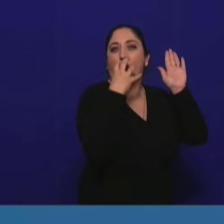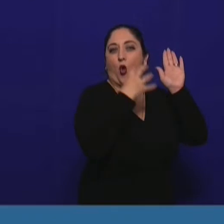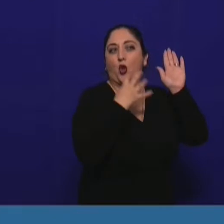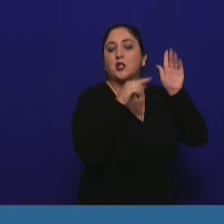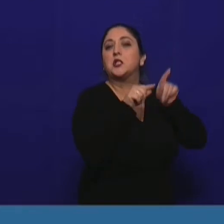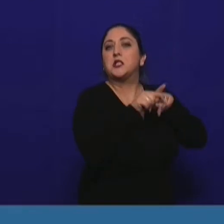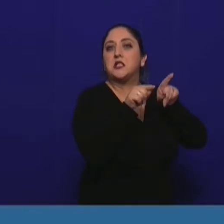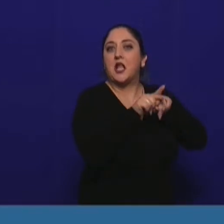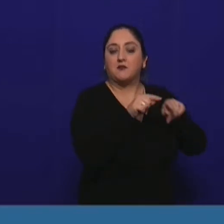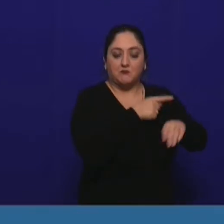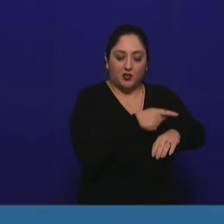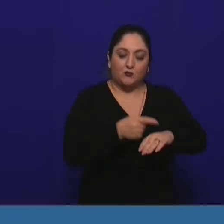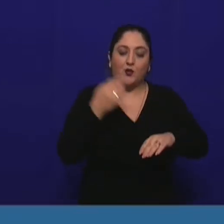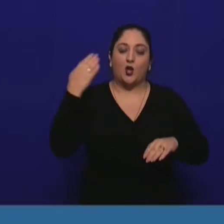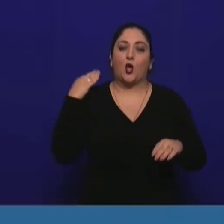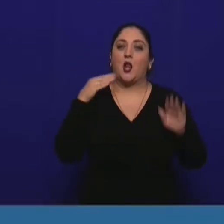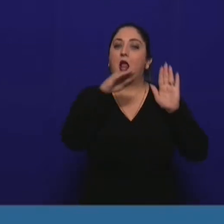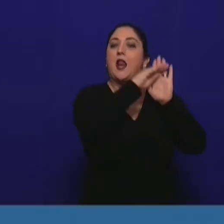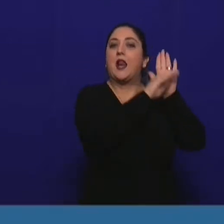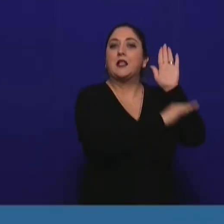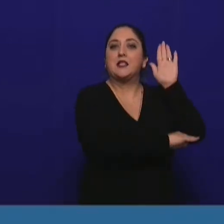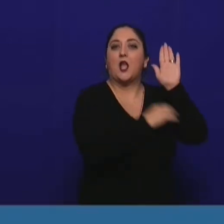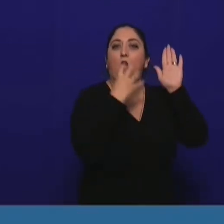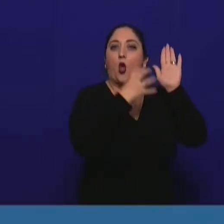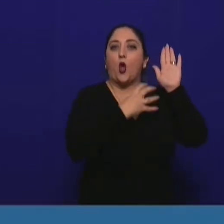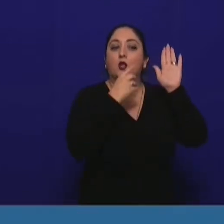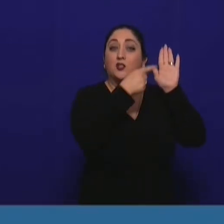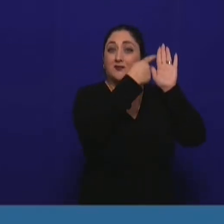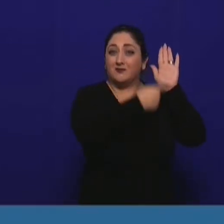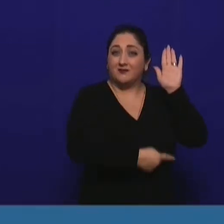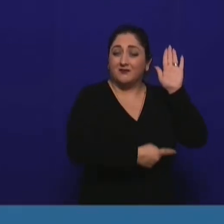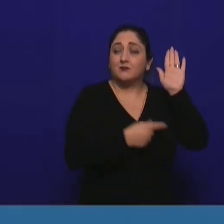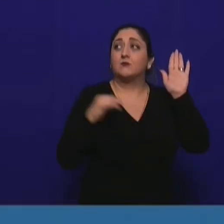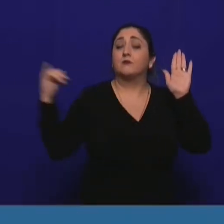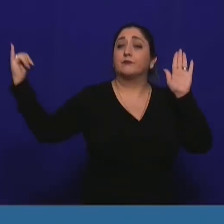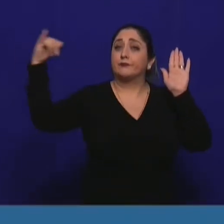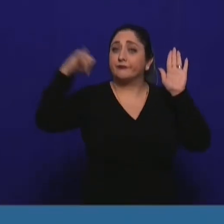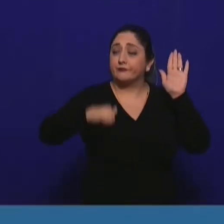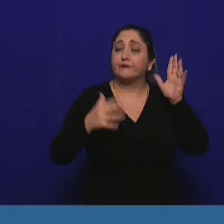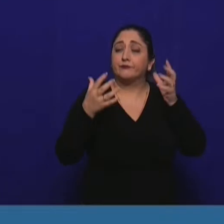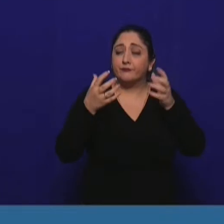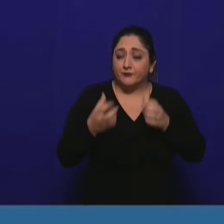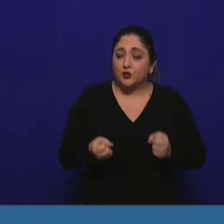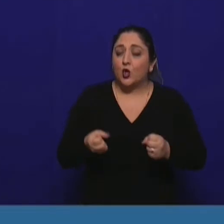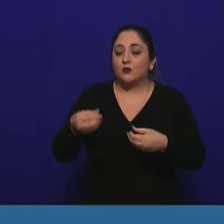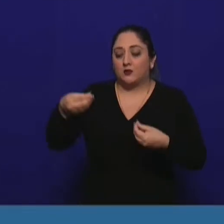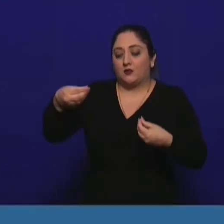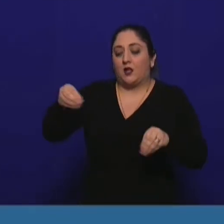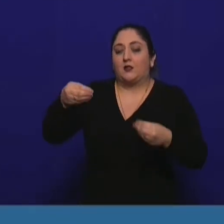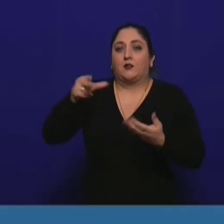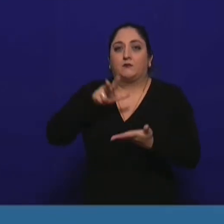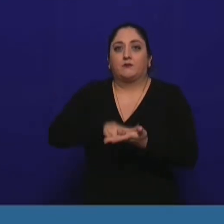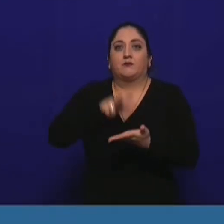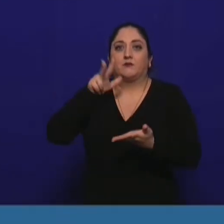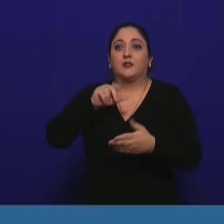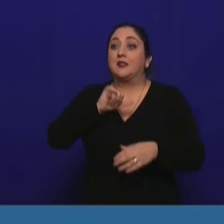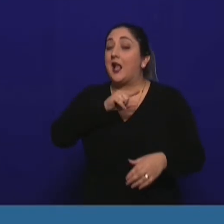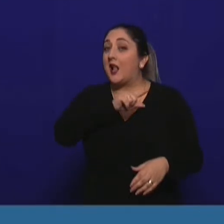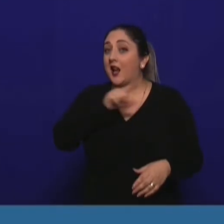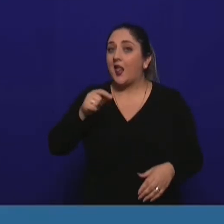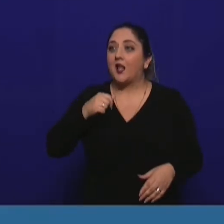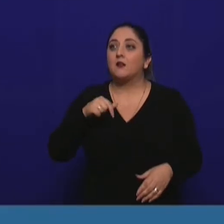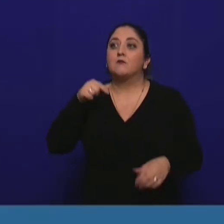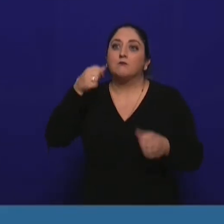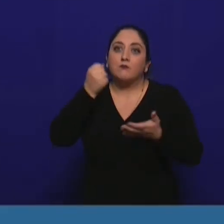dawn huwa lista sieħa fejn dawn in-nies iridu jġibu PCR negattiv magħhom inkella dawk li ma jġibux aħna nkunu qegħdin